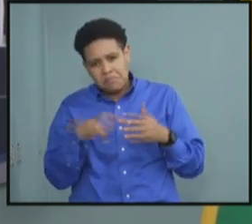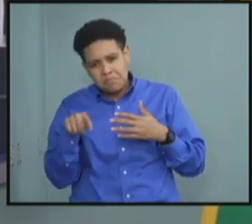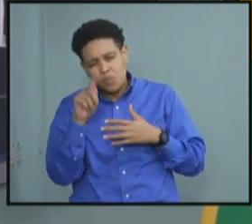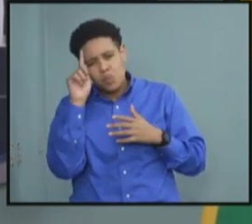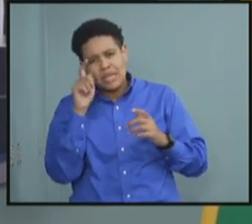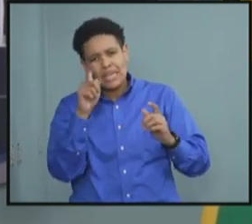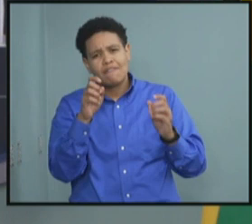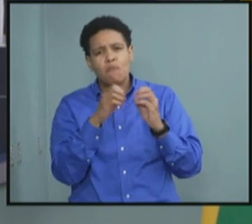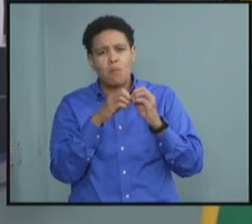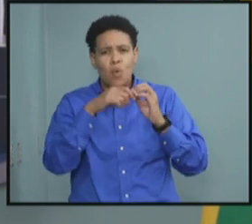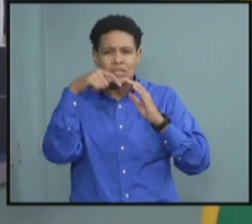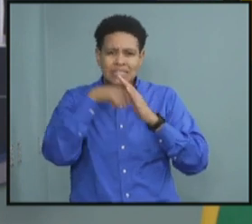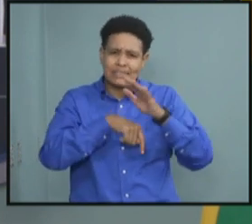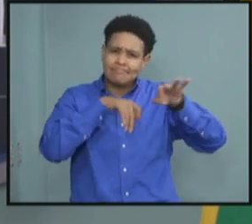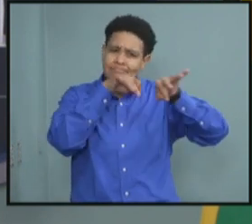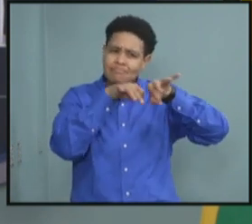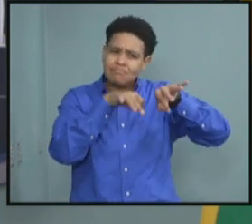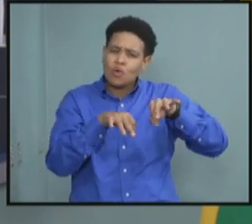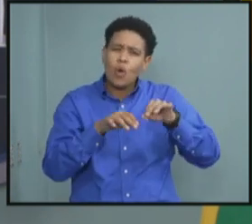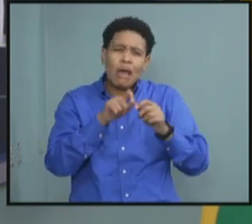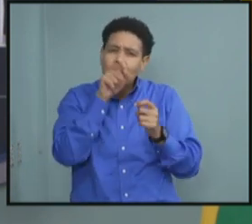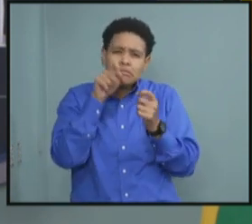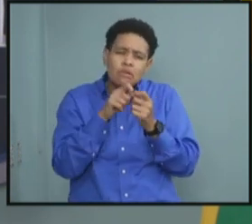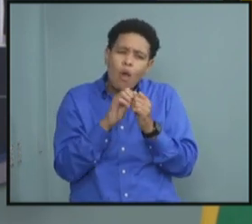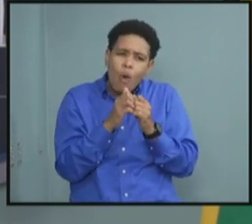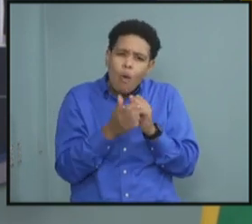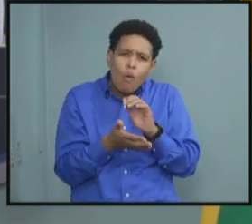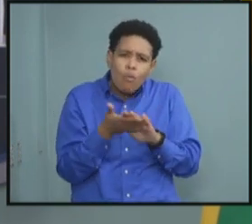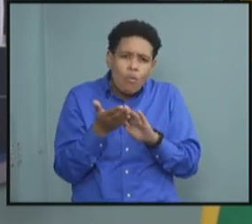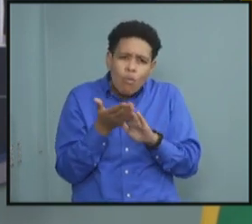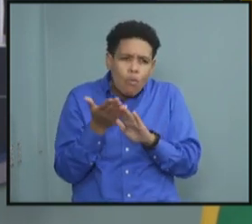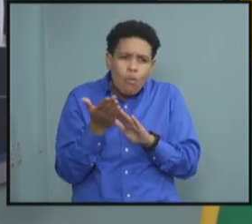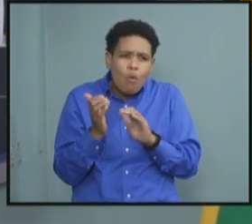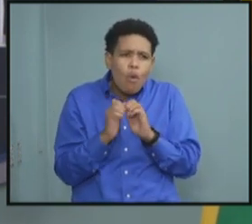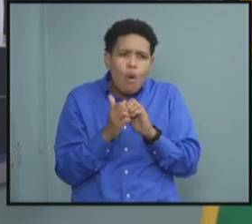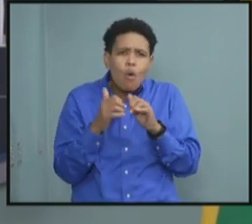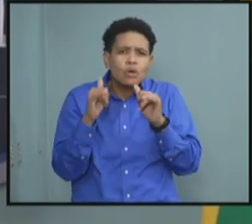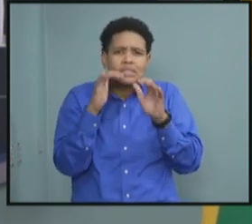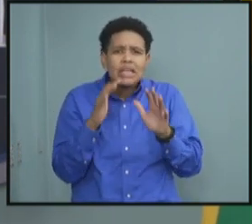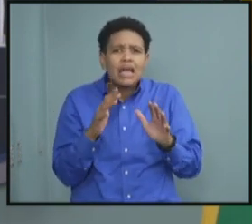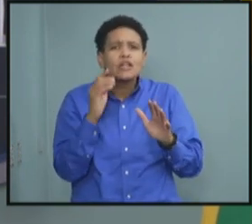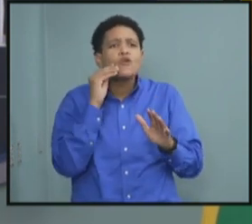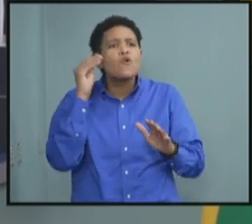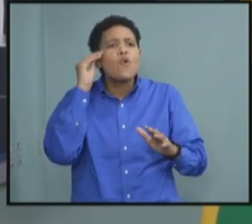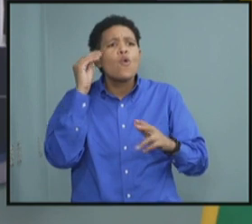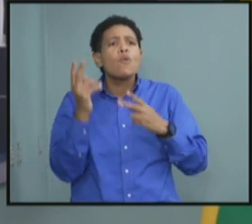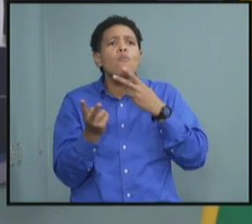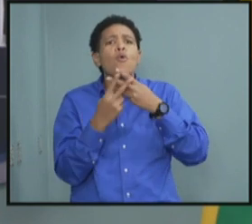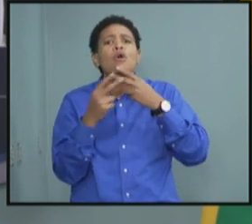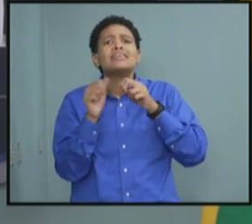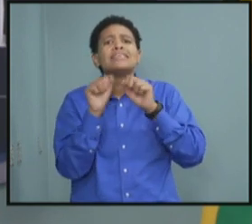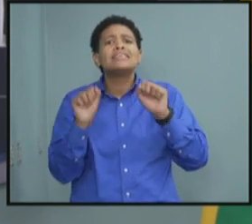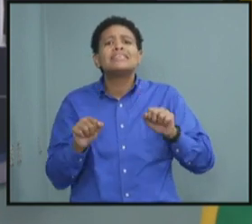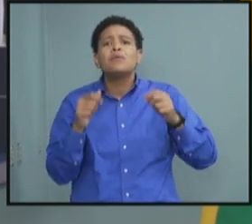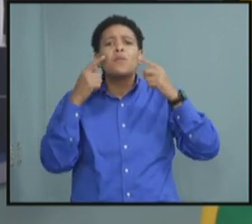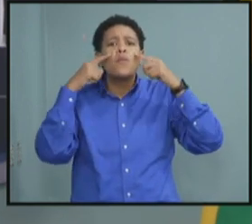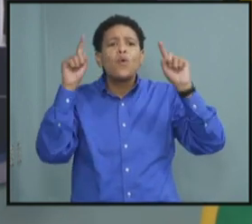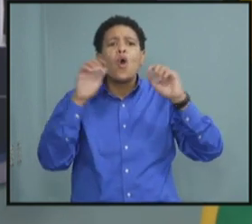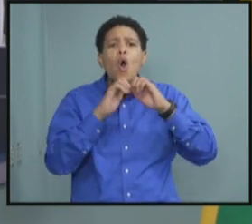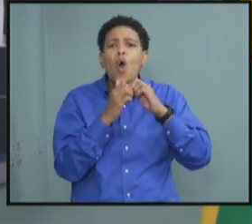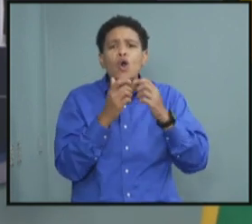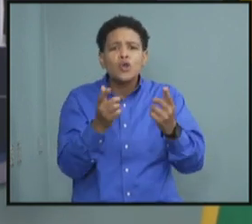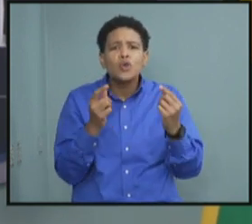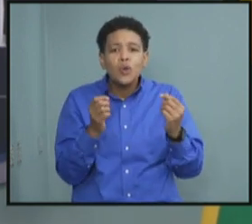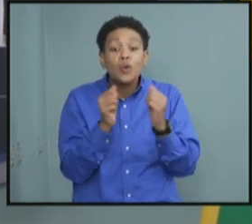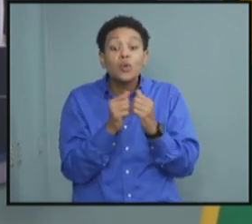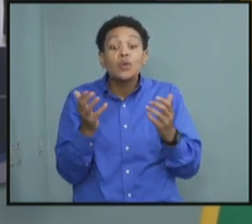further details as to exactly how a standardized home quarantine system will work with